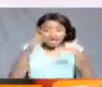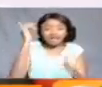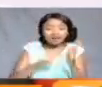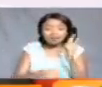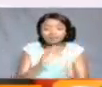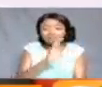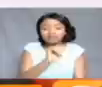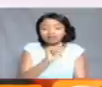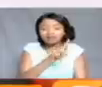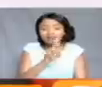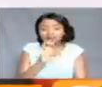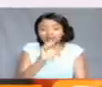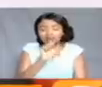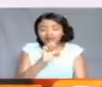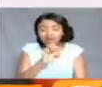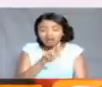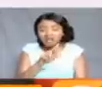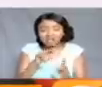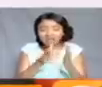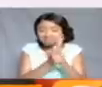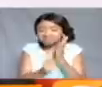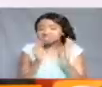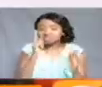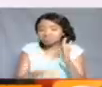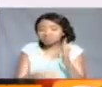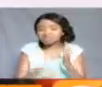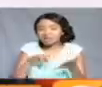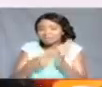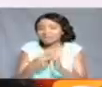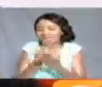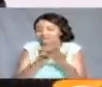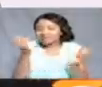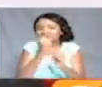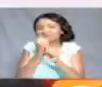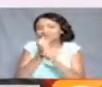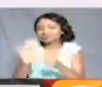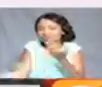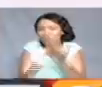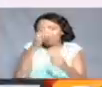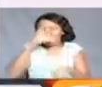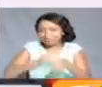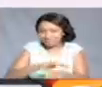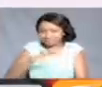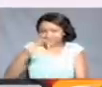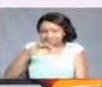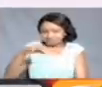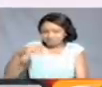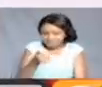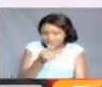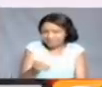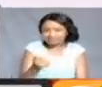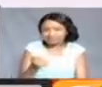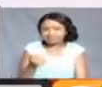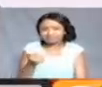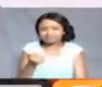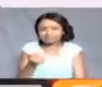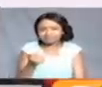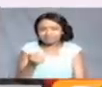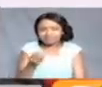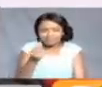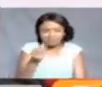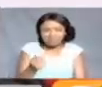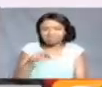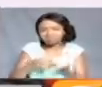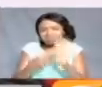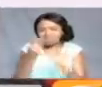do to put bread on your table. It's what you do to get paid. So if, as an influencer, you know, I've built my influencer through, you know, partying, going to